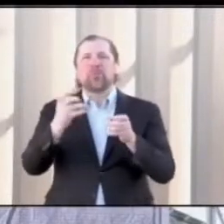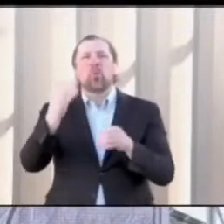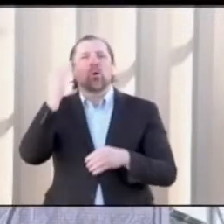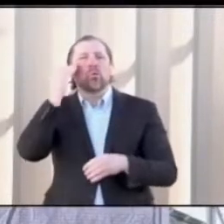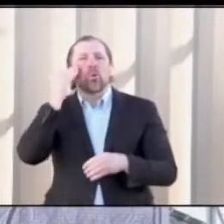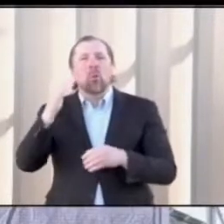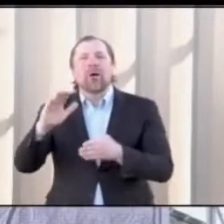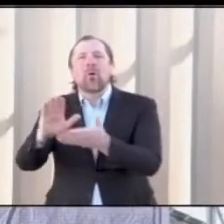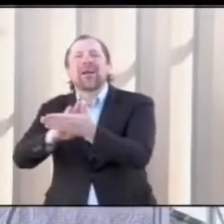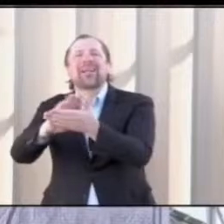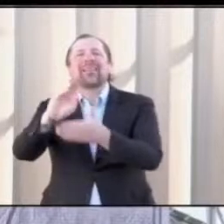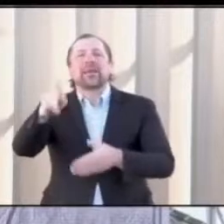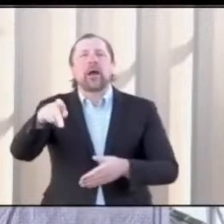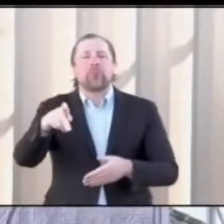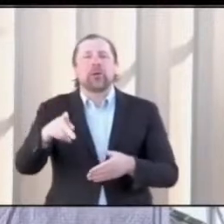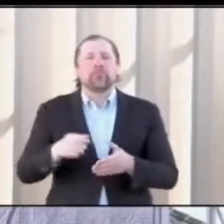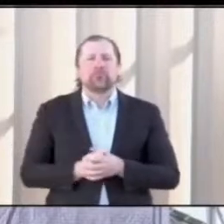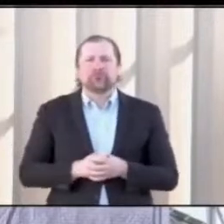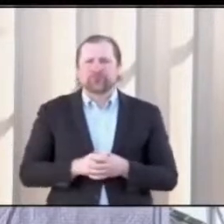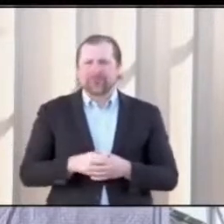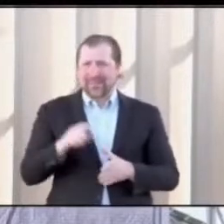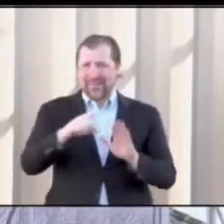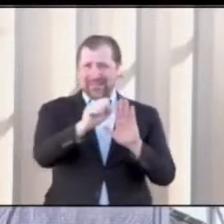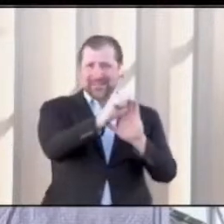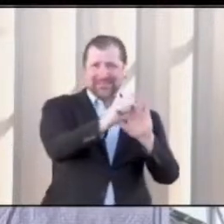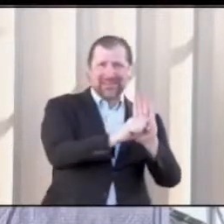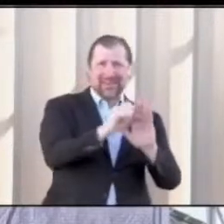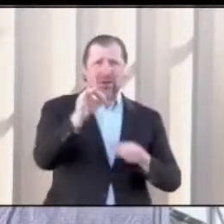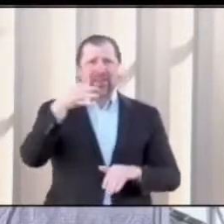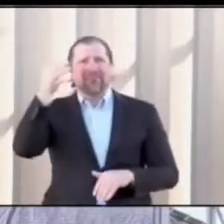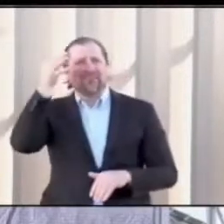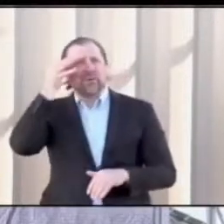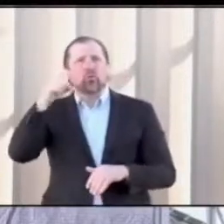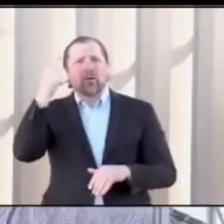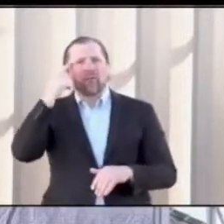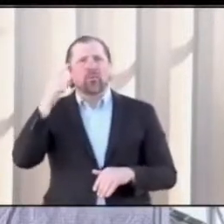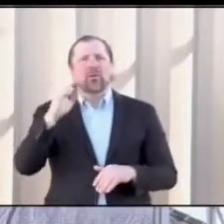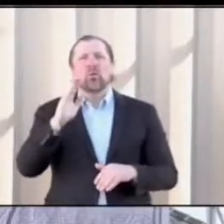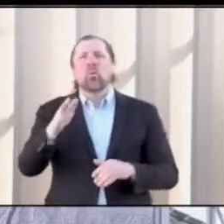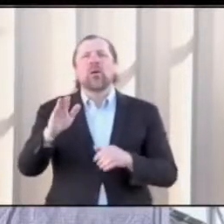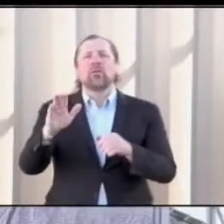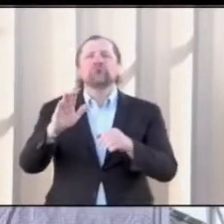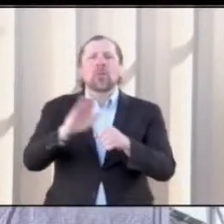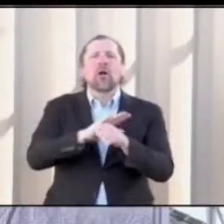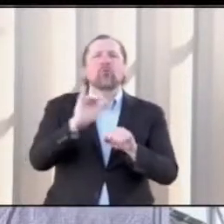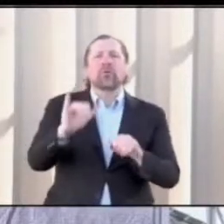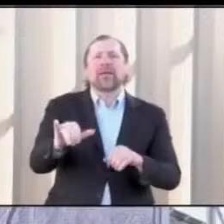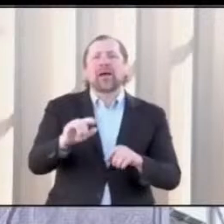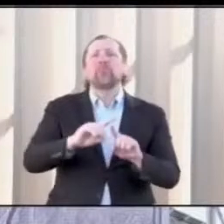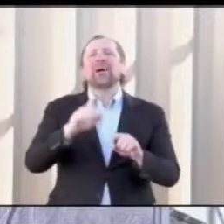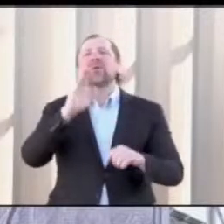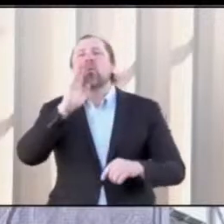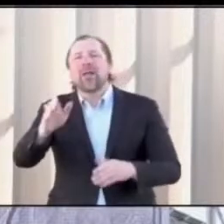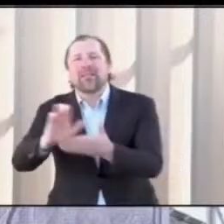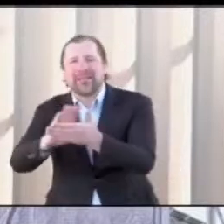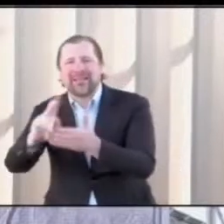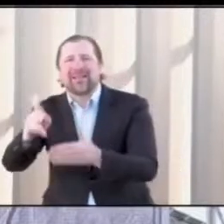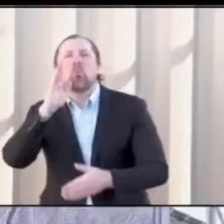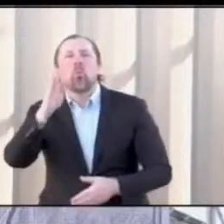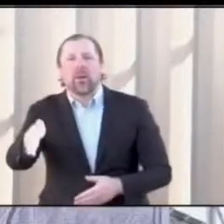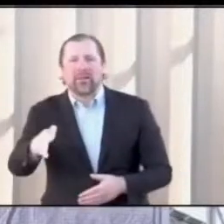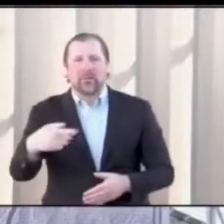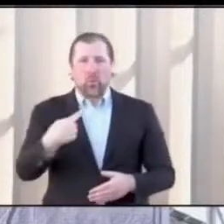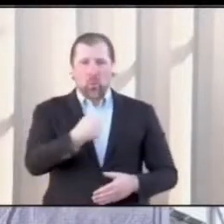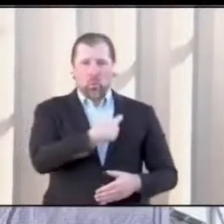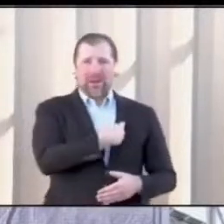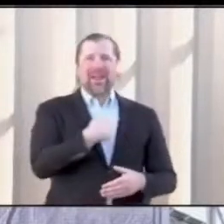about debris cleanup. The state or the federal government is going to be covering it, but it will be covered. And we, as